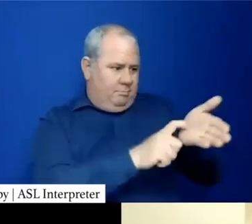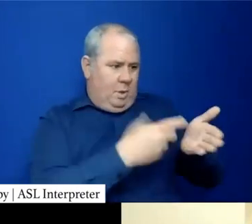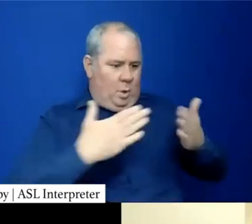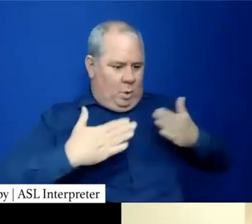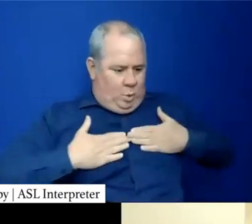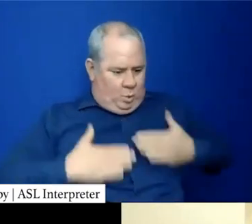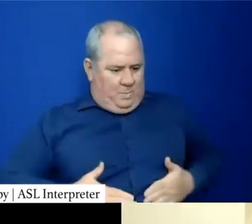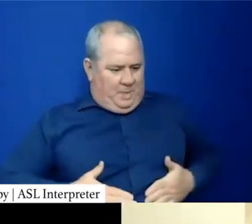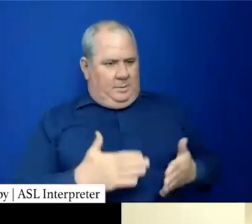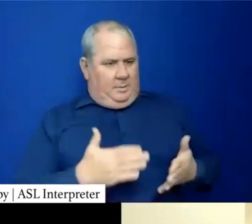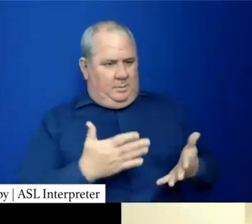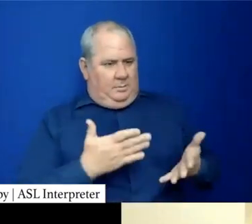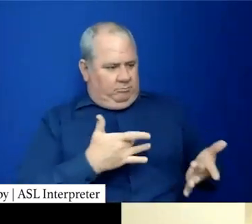legalistic